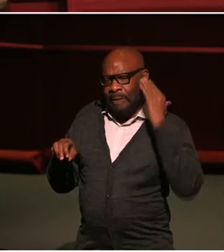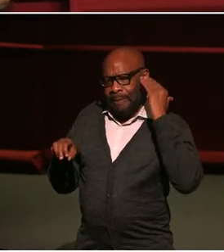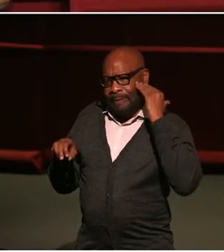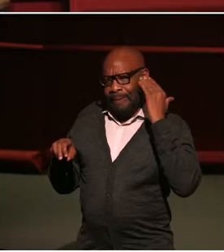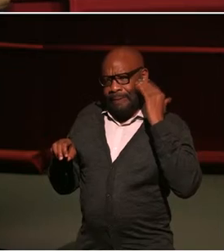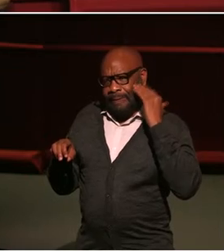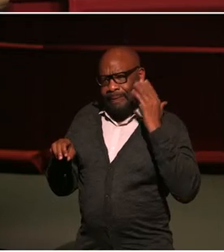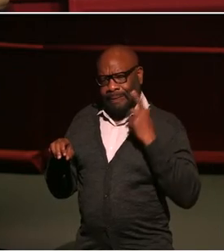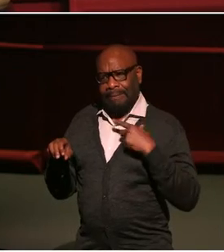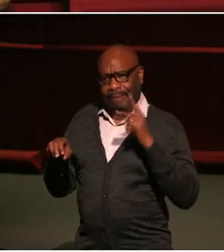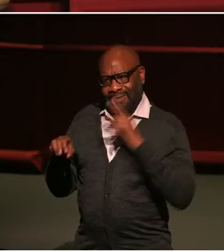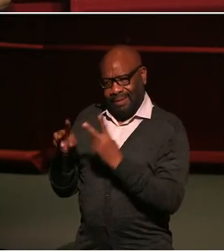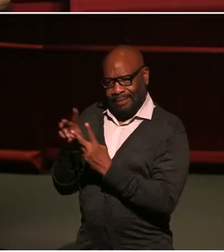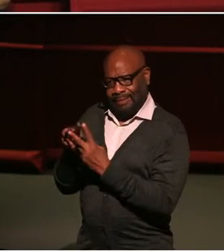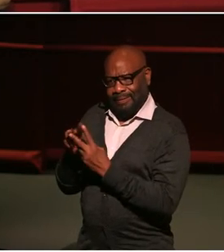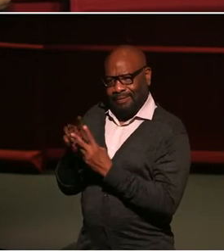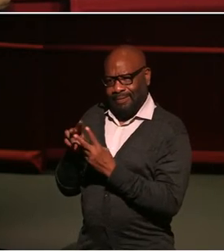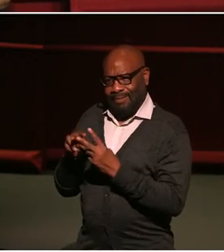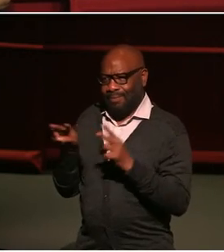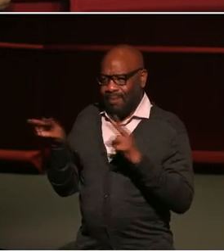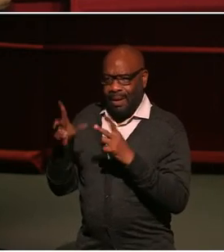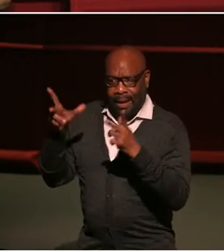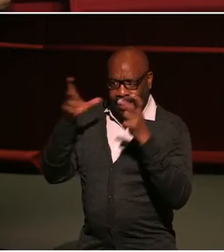be receptive or not.